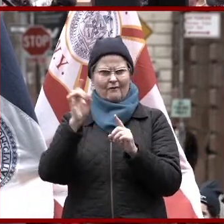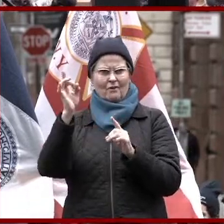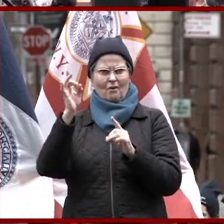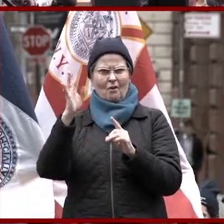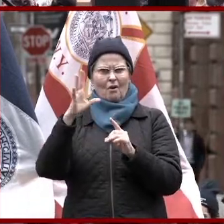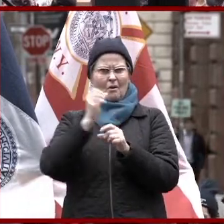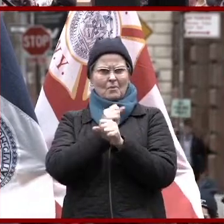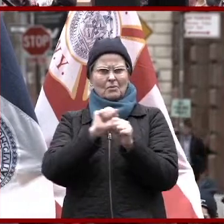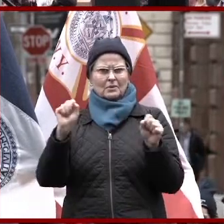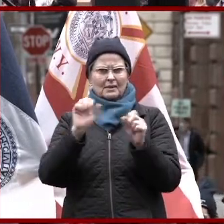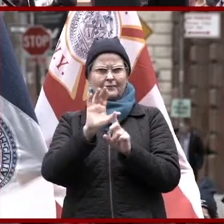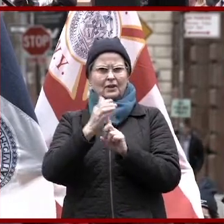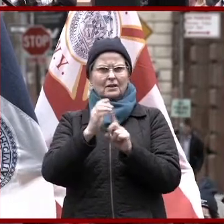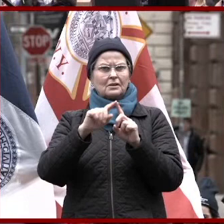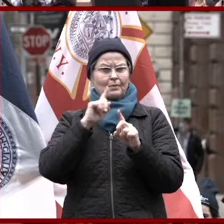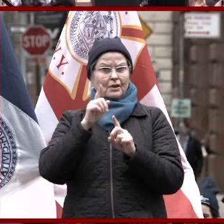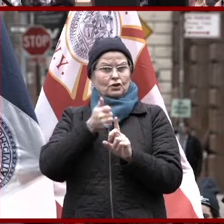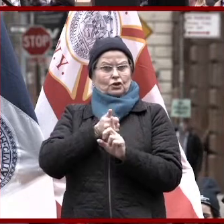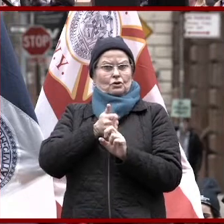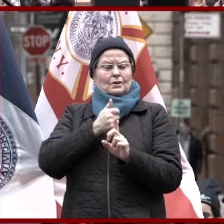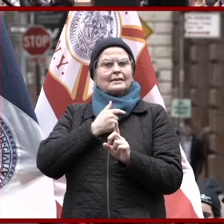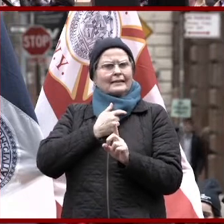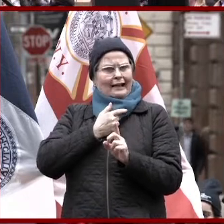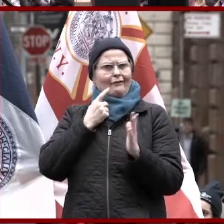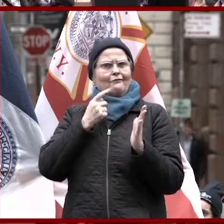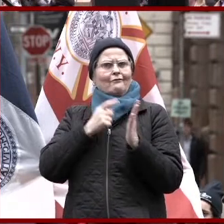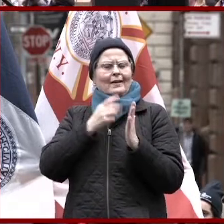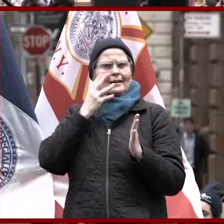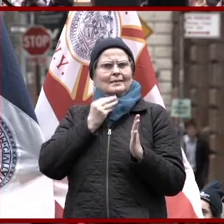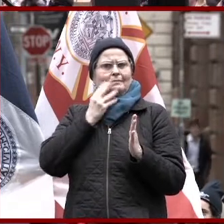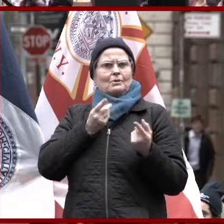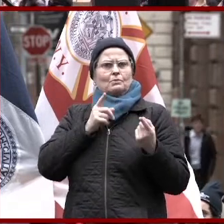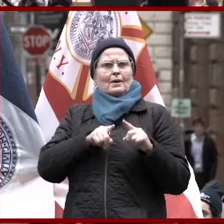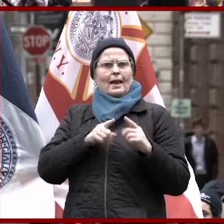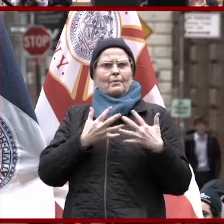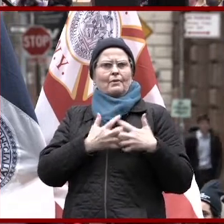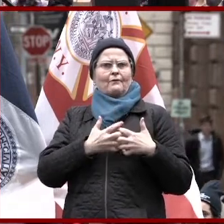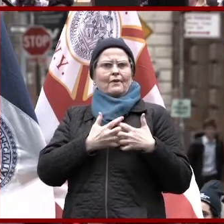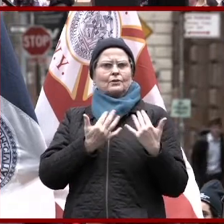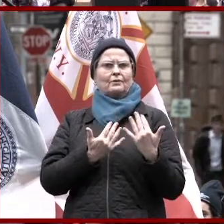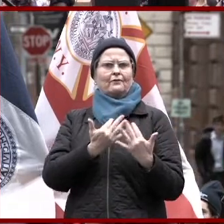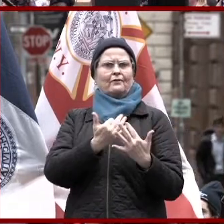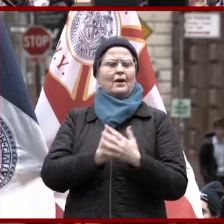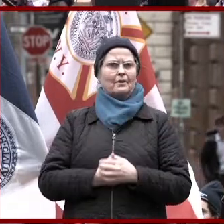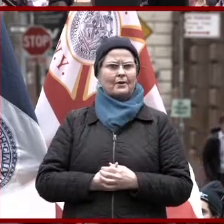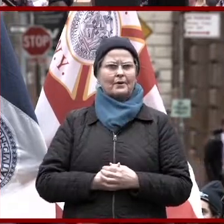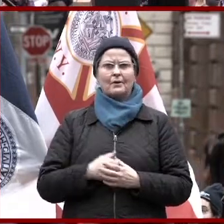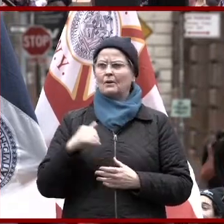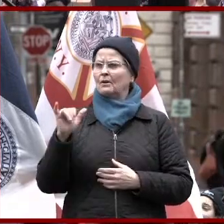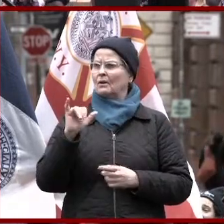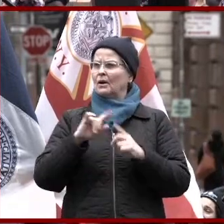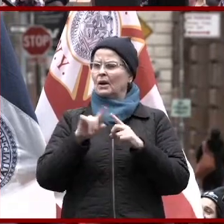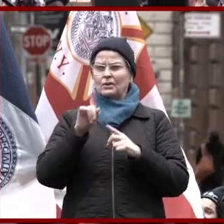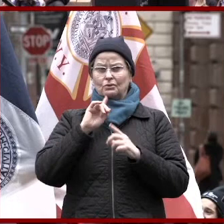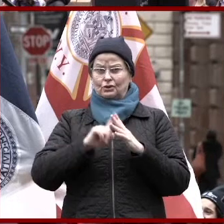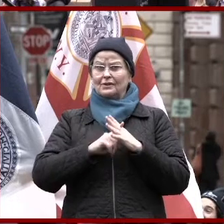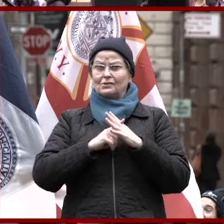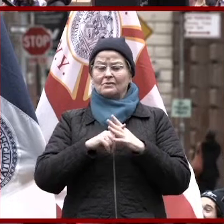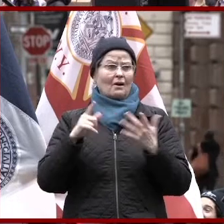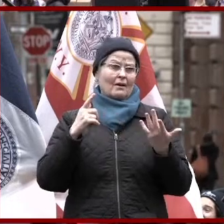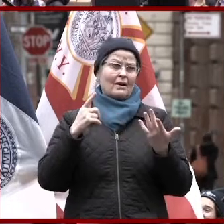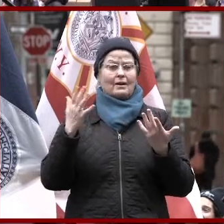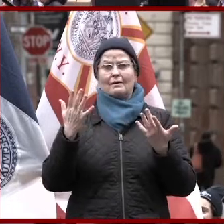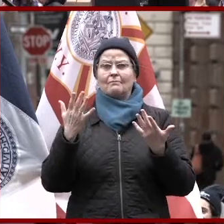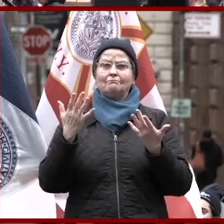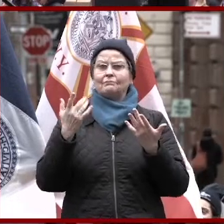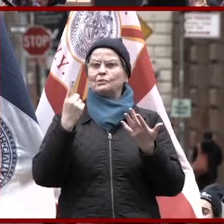because what she witnessed here that day. It was also the genesis behind the development of the Department of Labor. As we remember